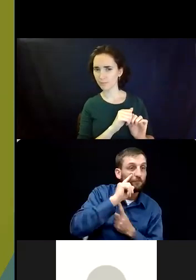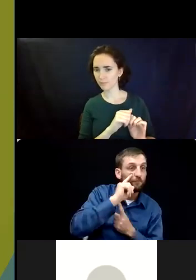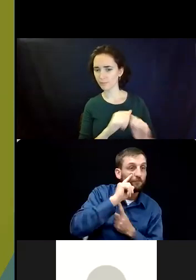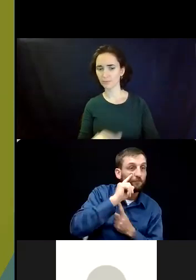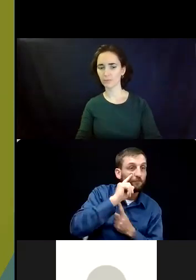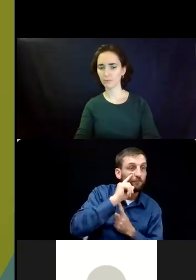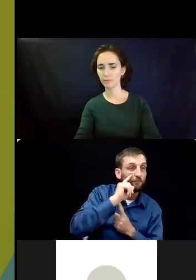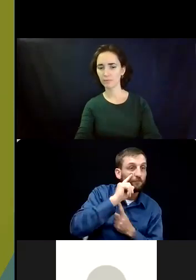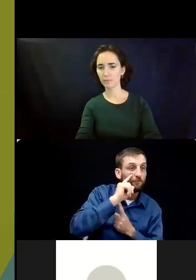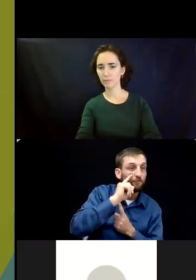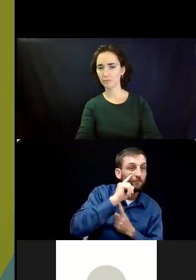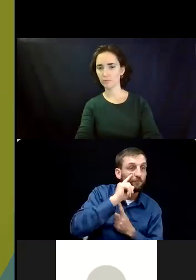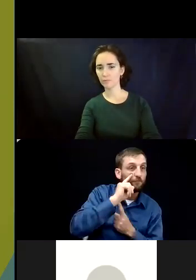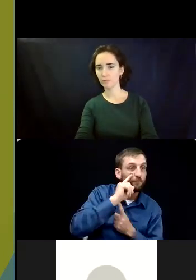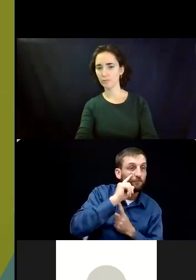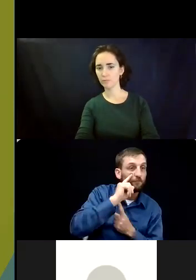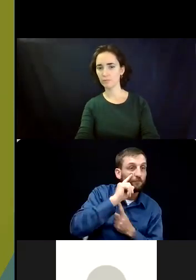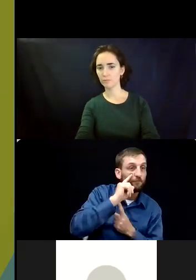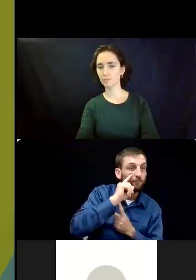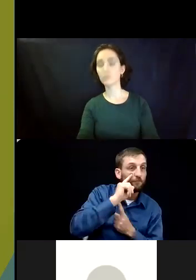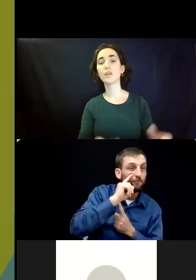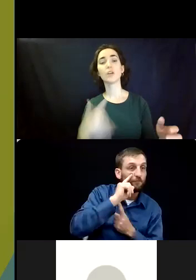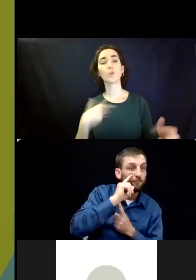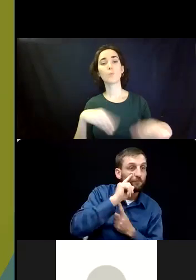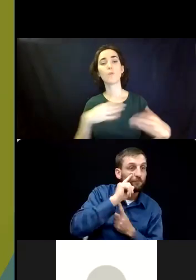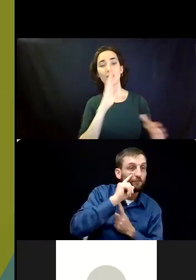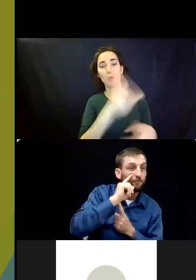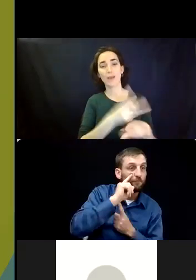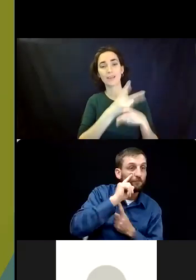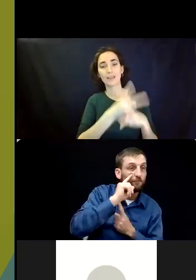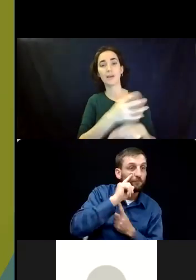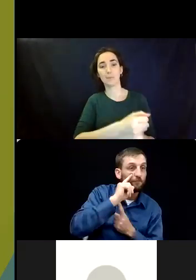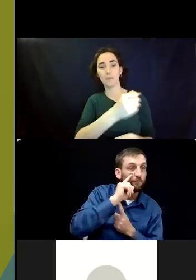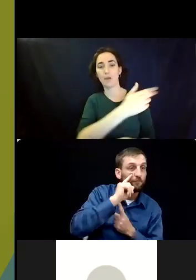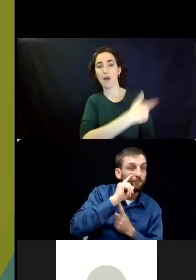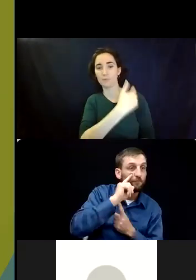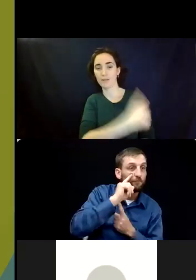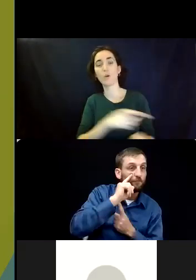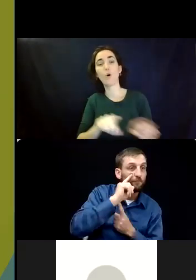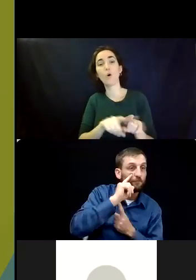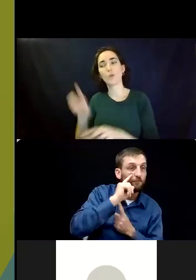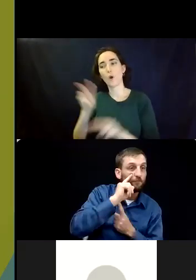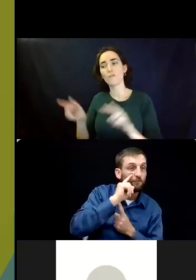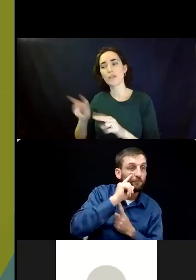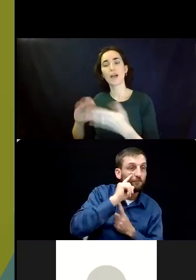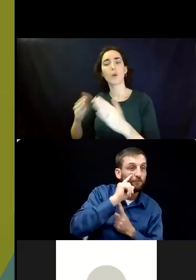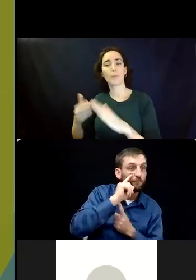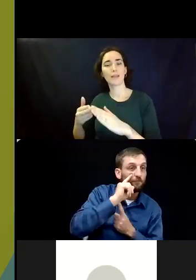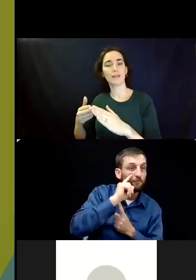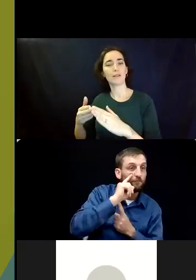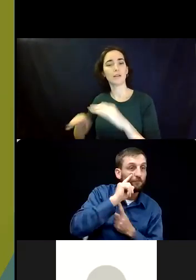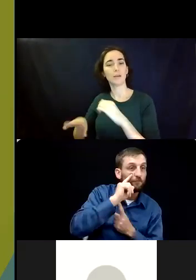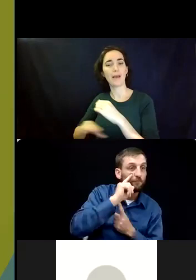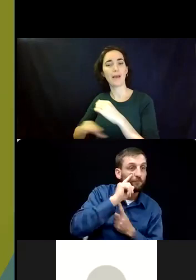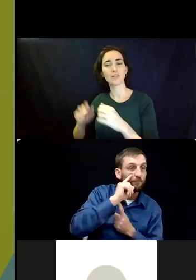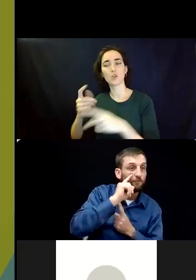through hospitalization, and we have oversight of the behavioral health community-based treatment programs through the human services districts